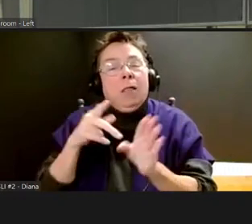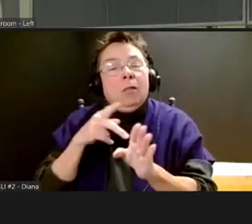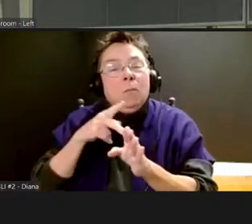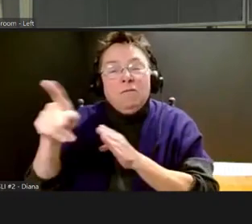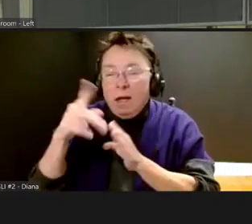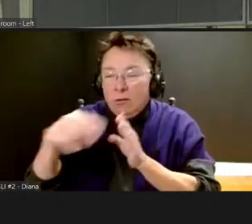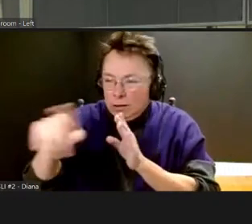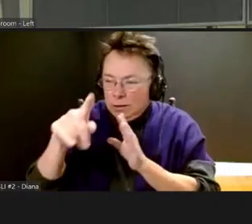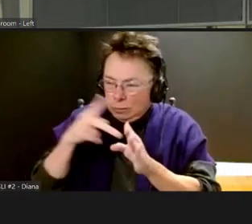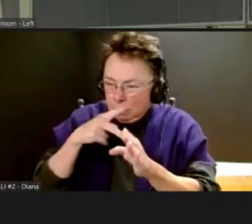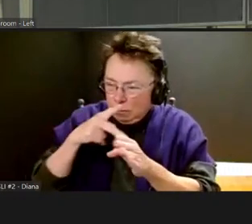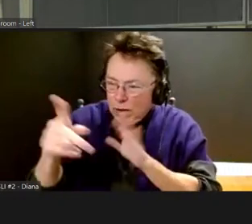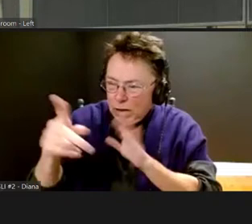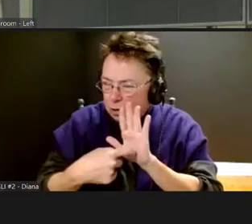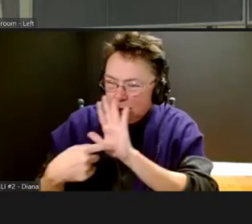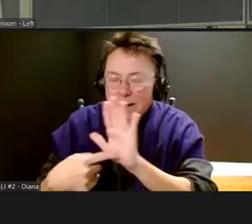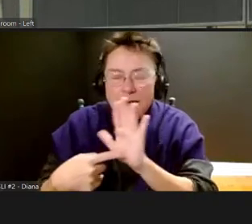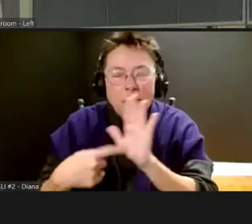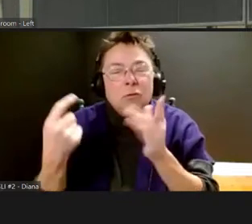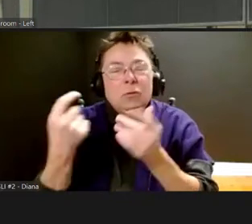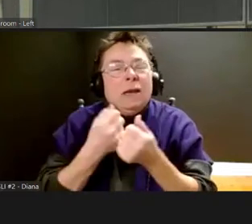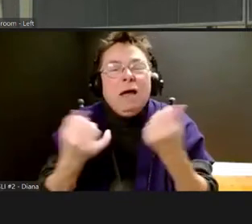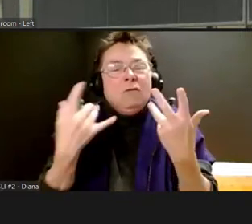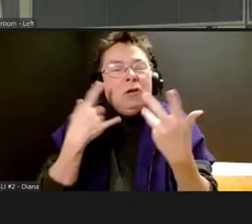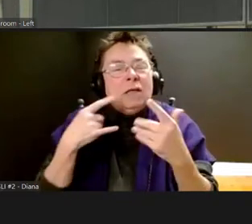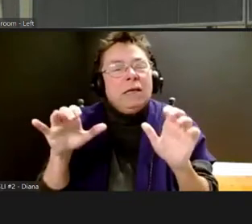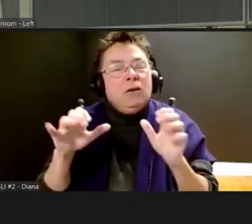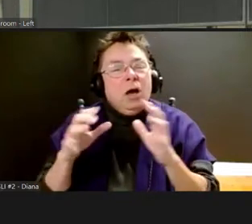he demonstrates in everything he does.